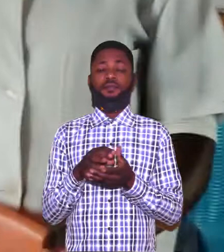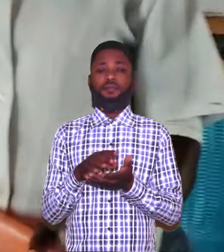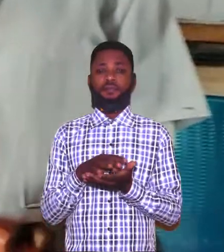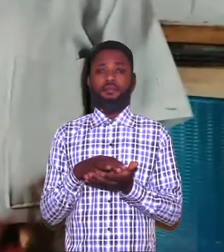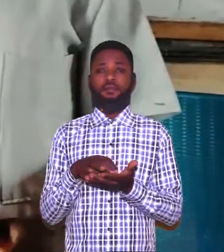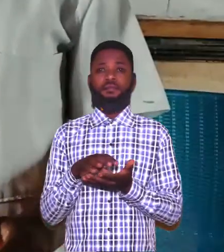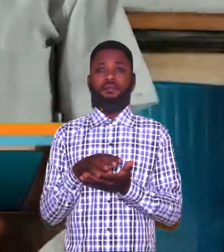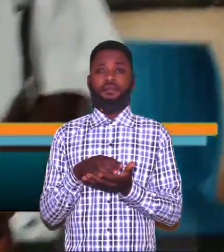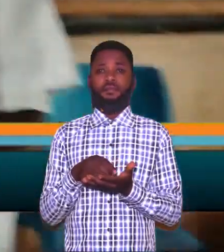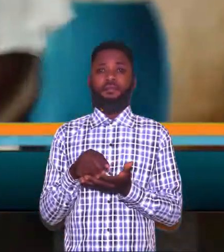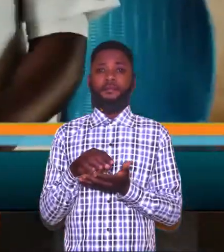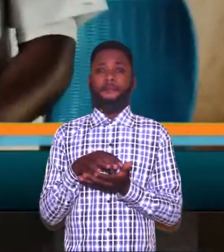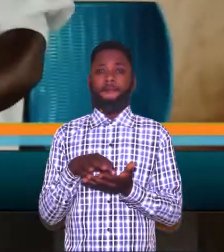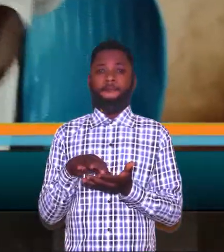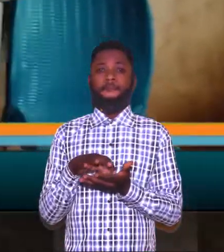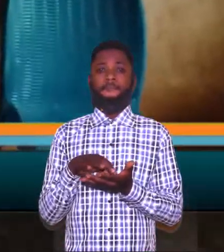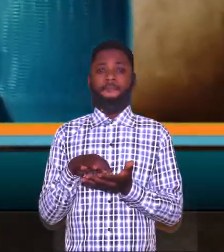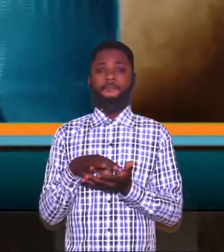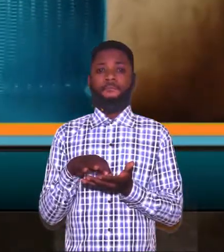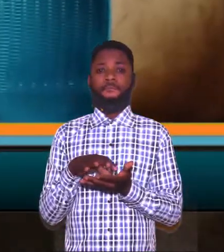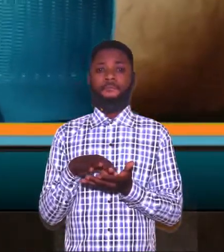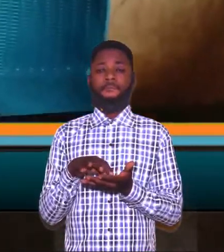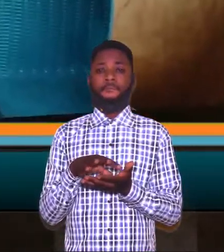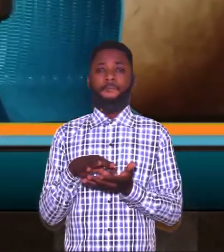Thank you.